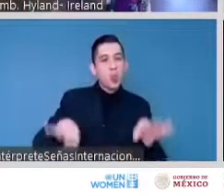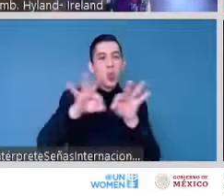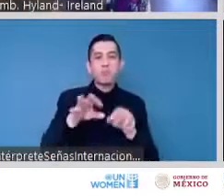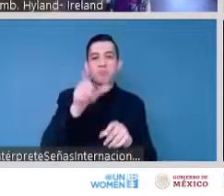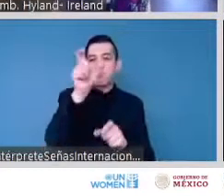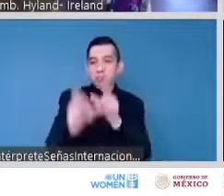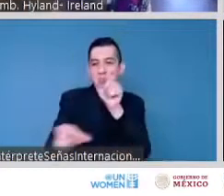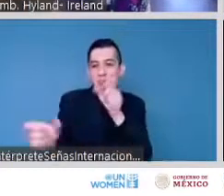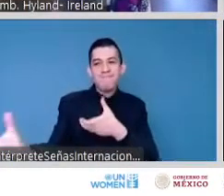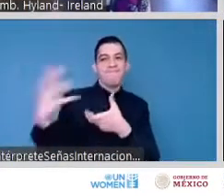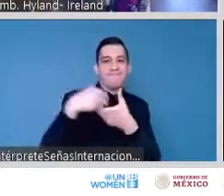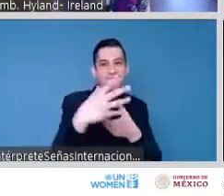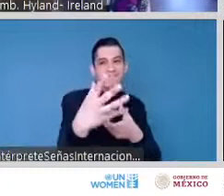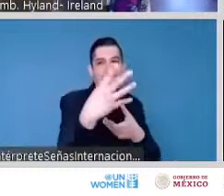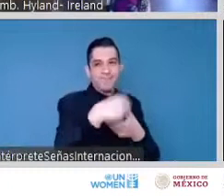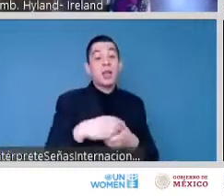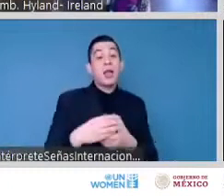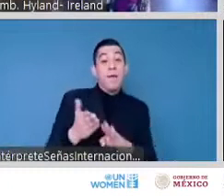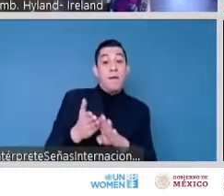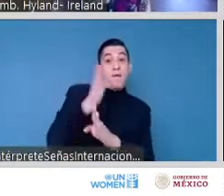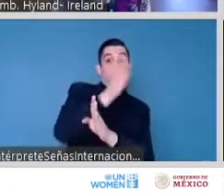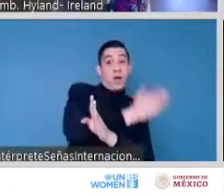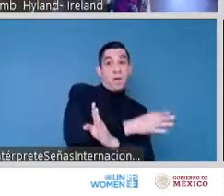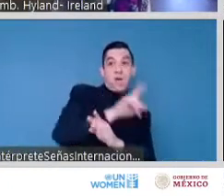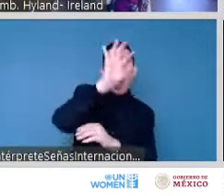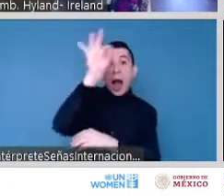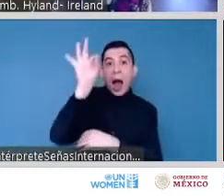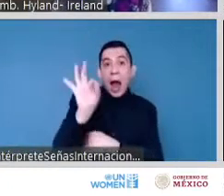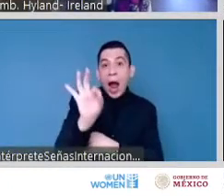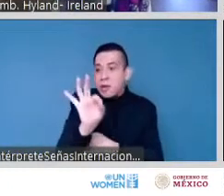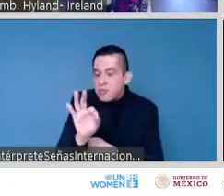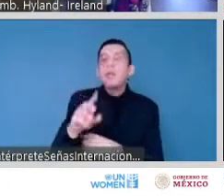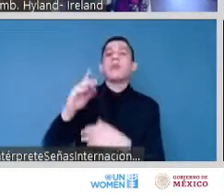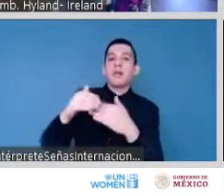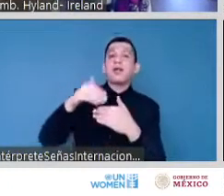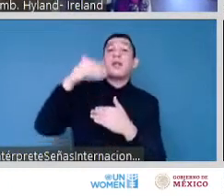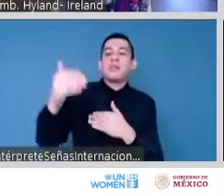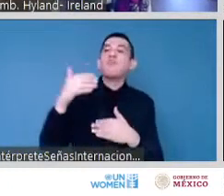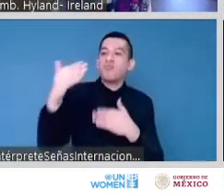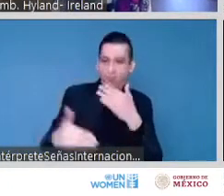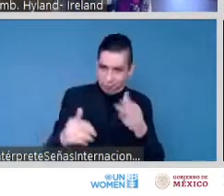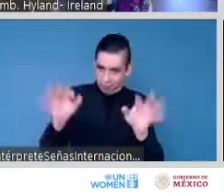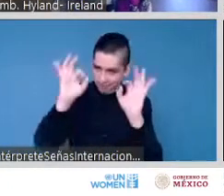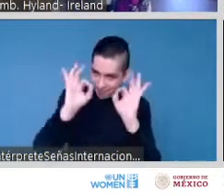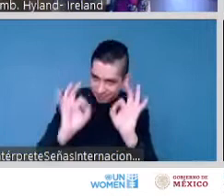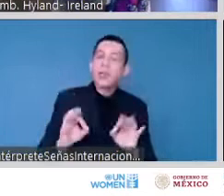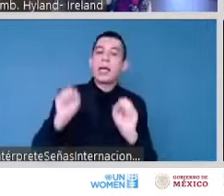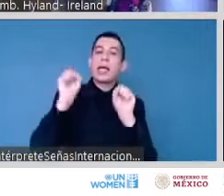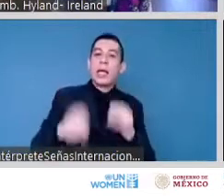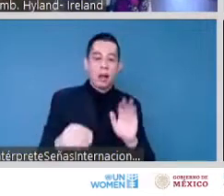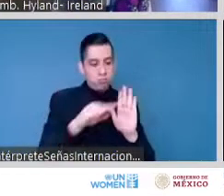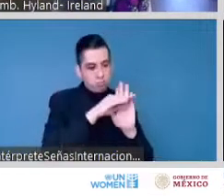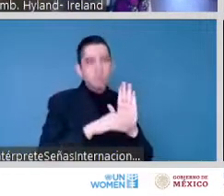ensure meaningful participation. And you also gave me the segue to our next panelist, which is in relation